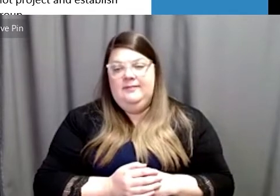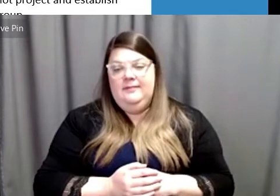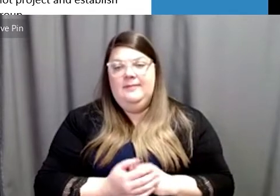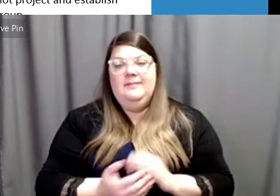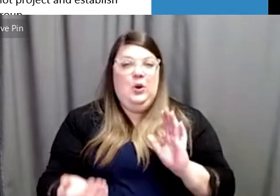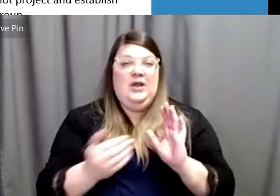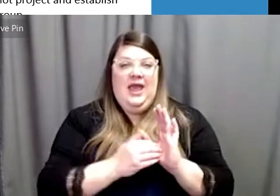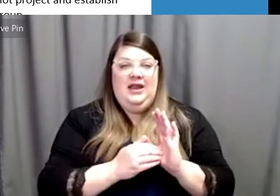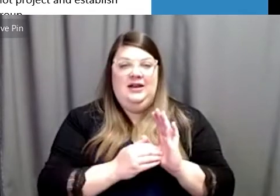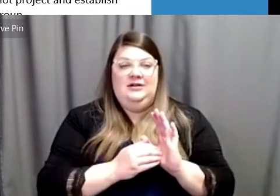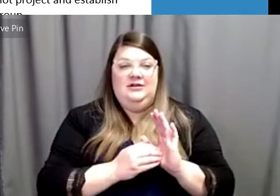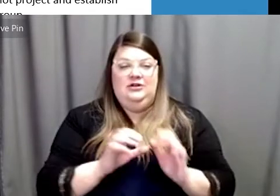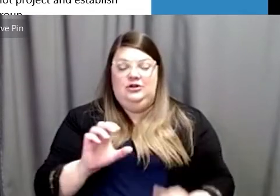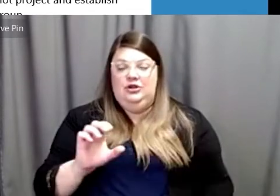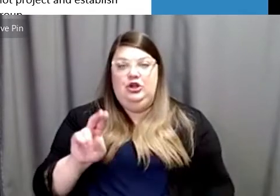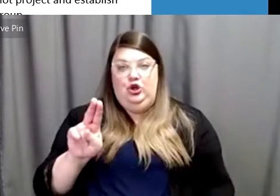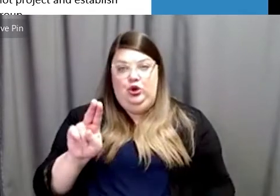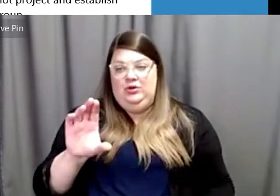again, you said is,